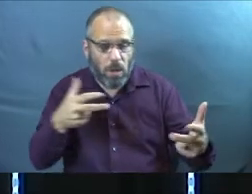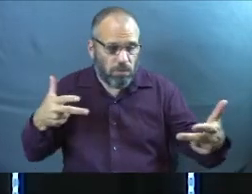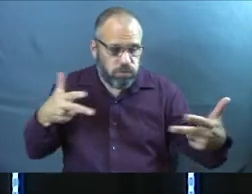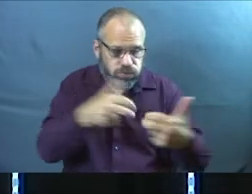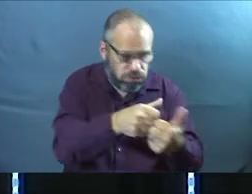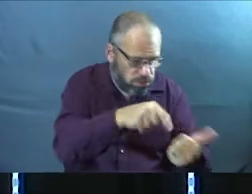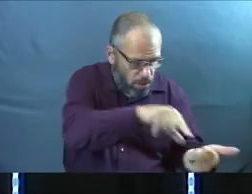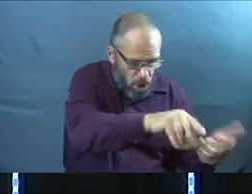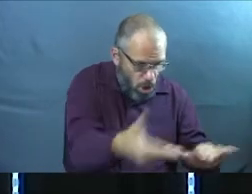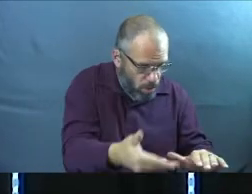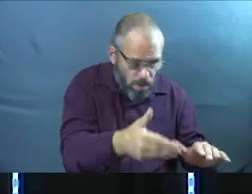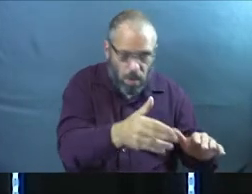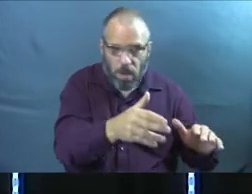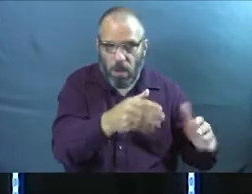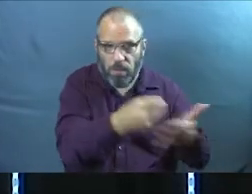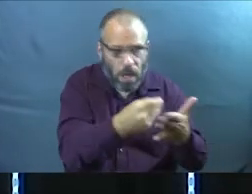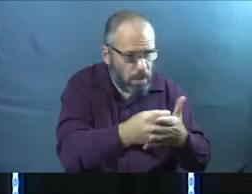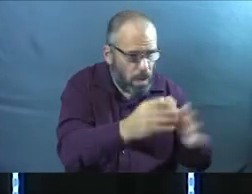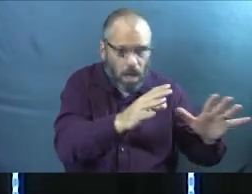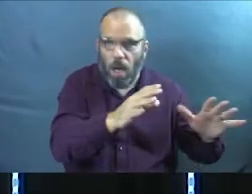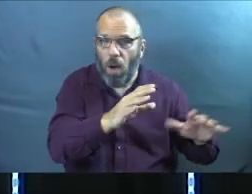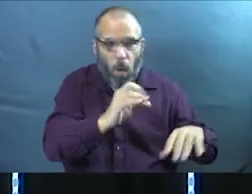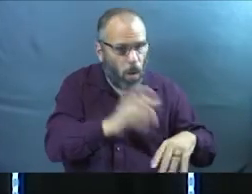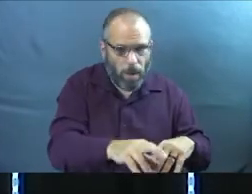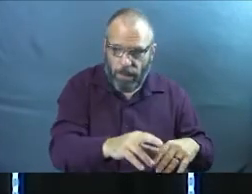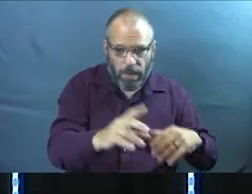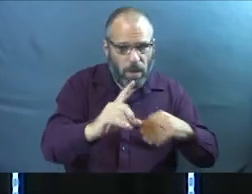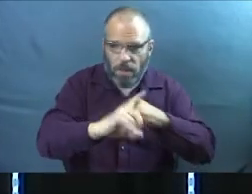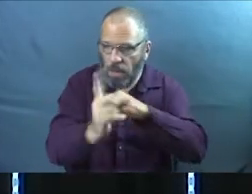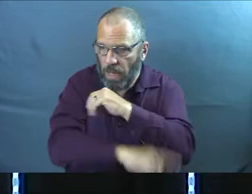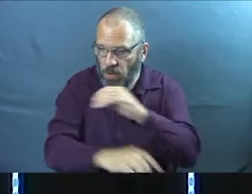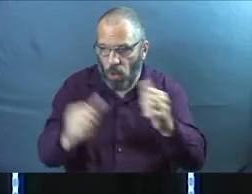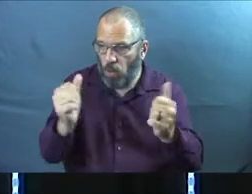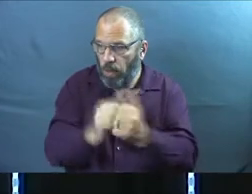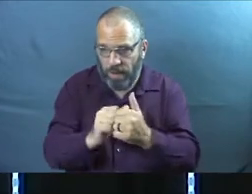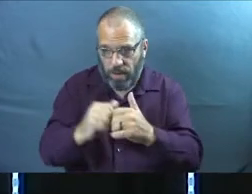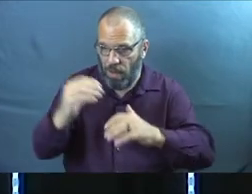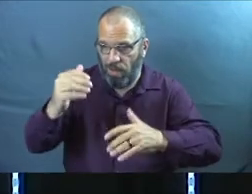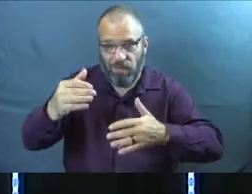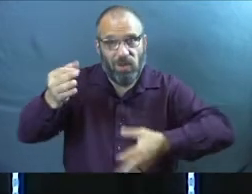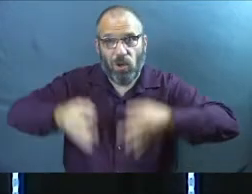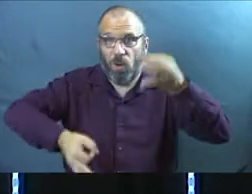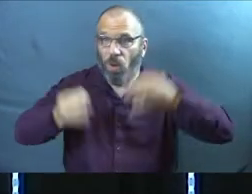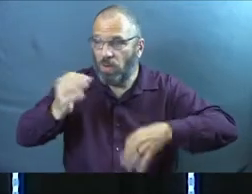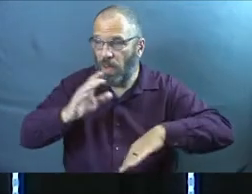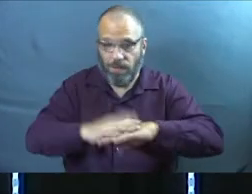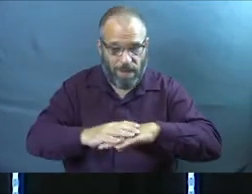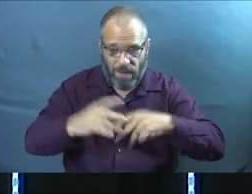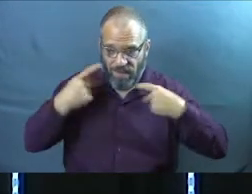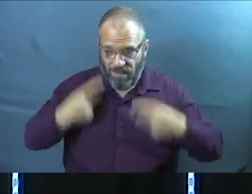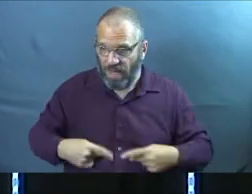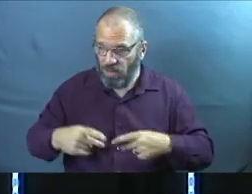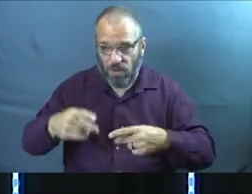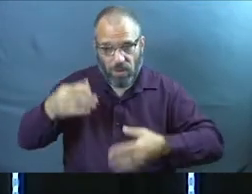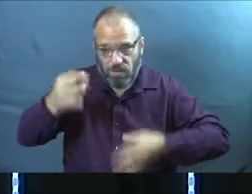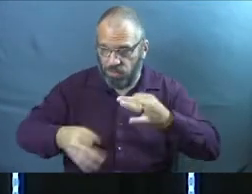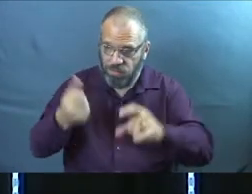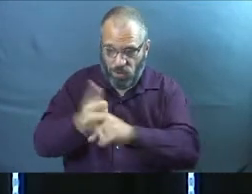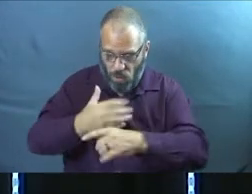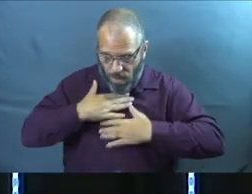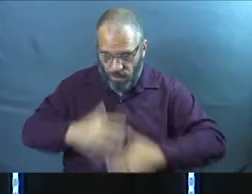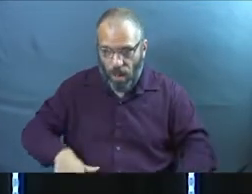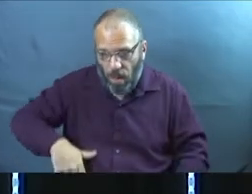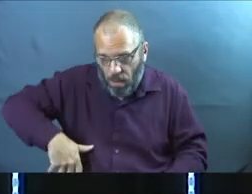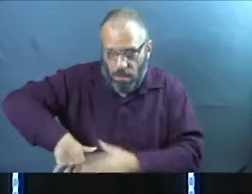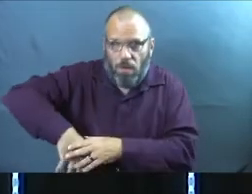maybe people got hurt, and maybe there's financial consequences, and maybe there's consequences in the criminal justice system, and maybe you've got physical consequences in your own body, and you